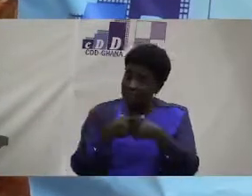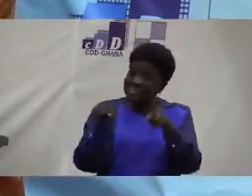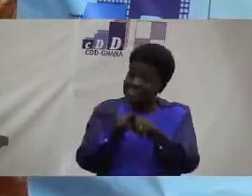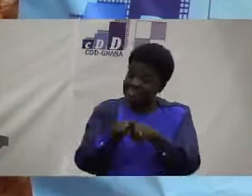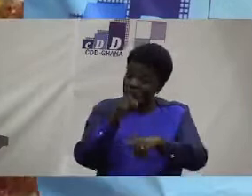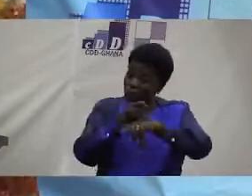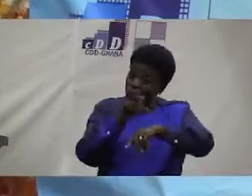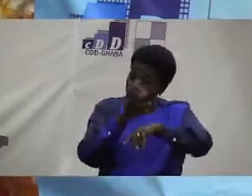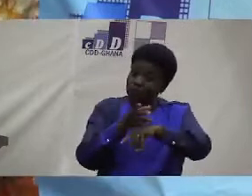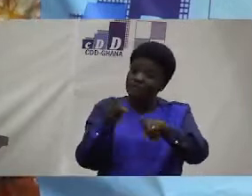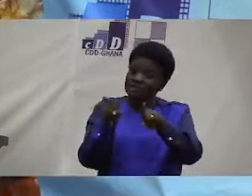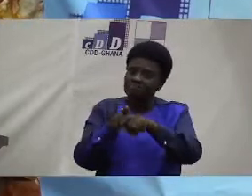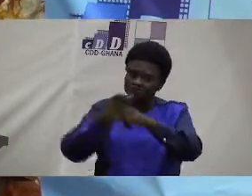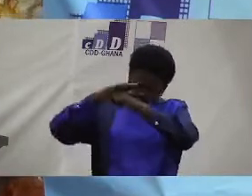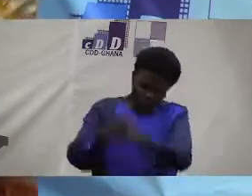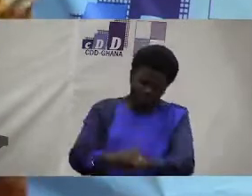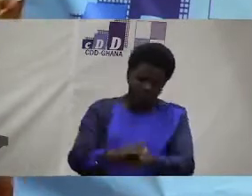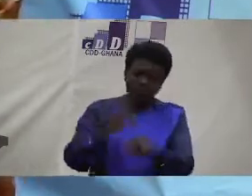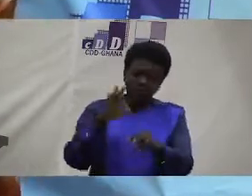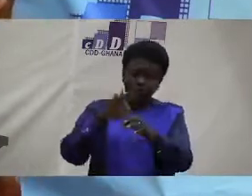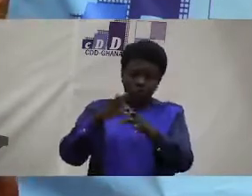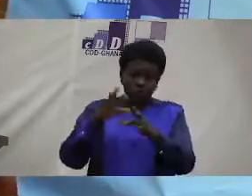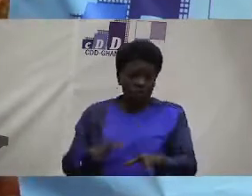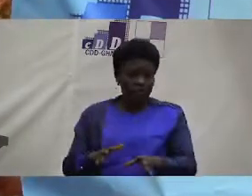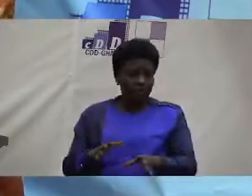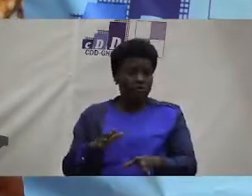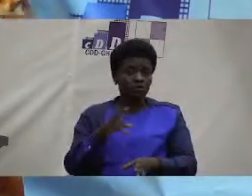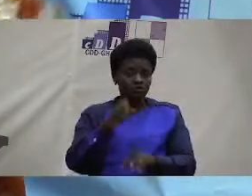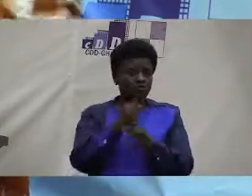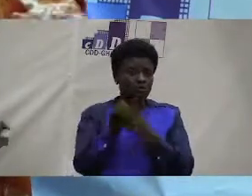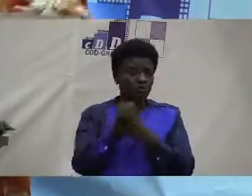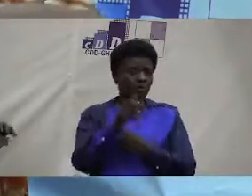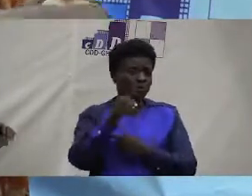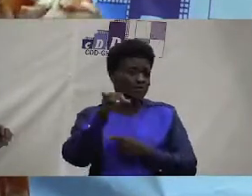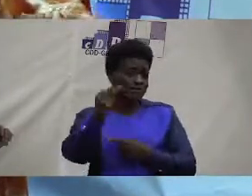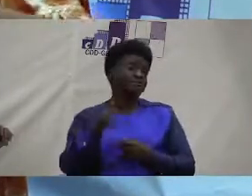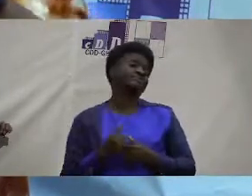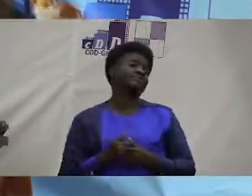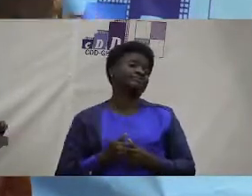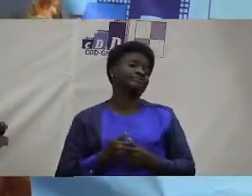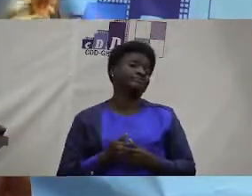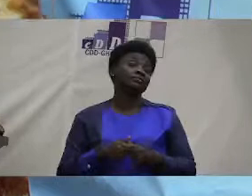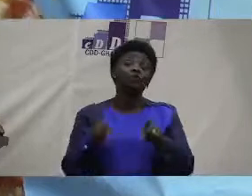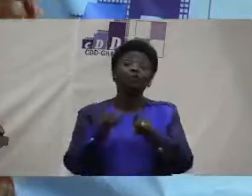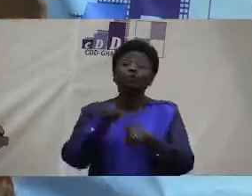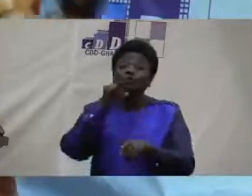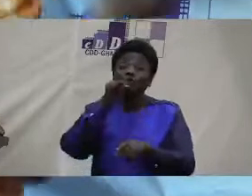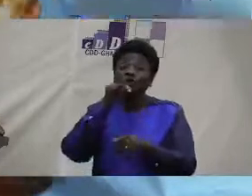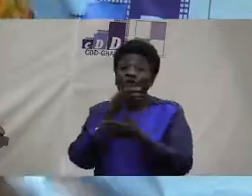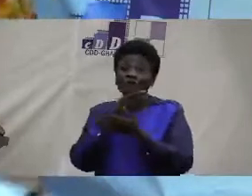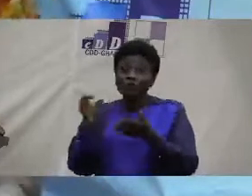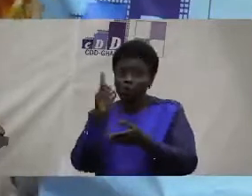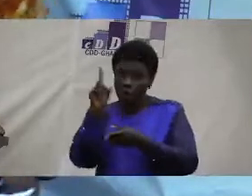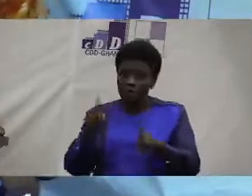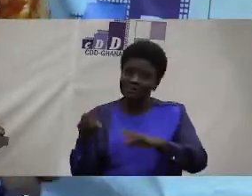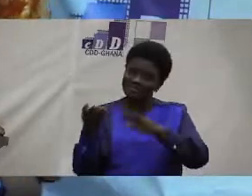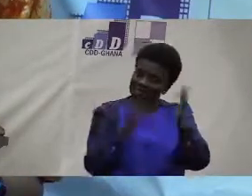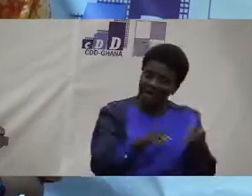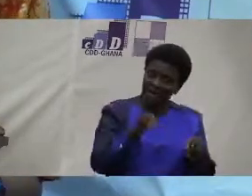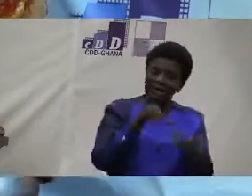d'Ivoire, it was used to suppress voters. In Cote d'Ivoire, when they one person even tweeted fake news, one person died in the